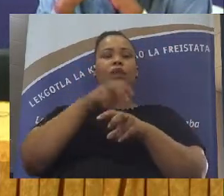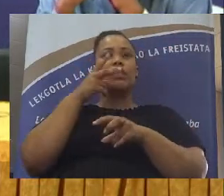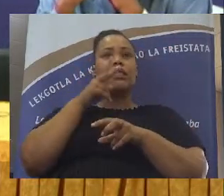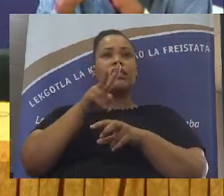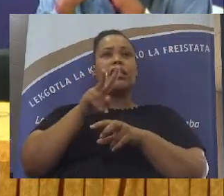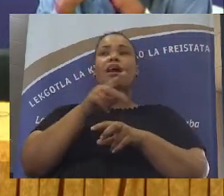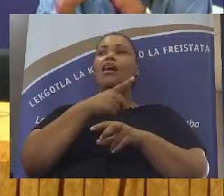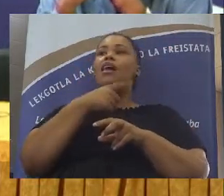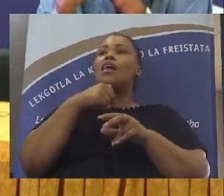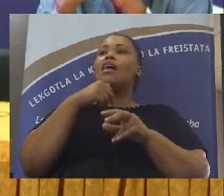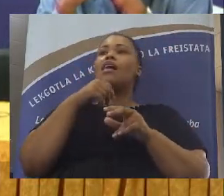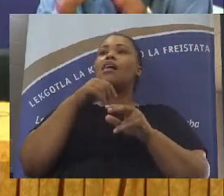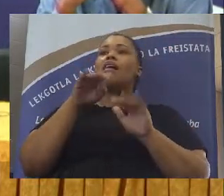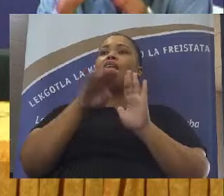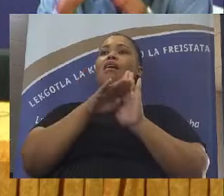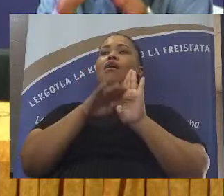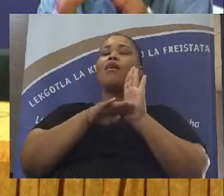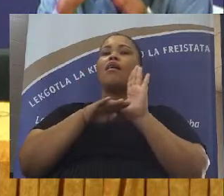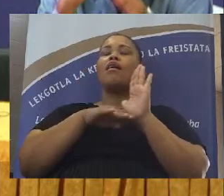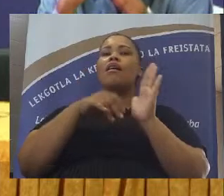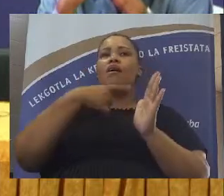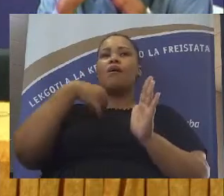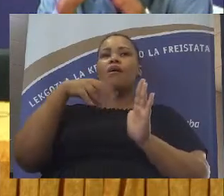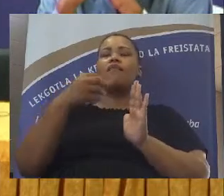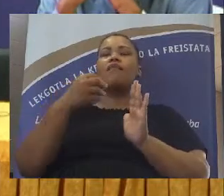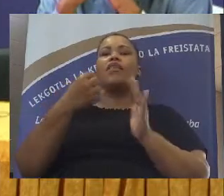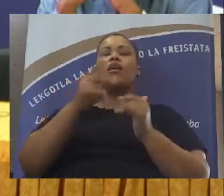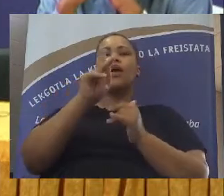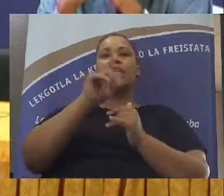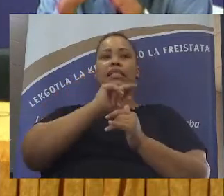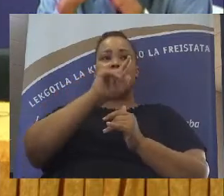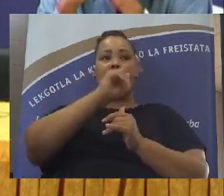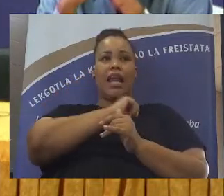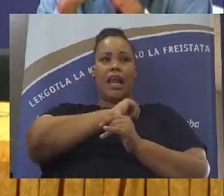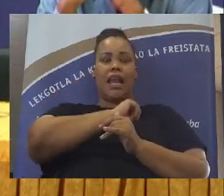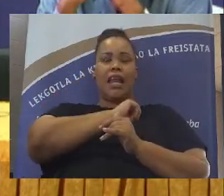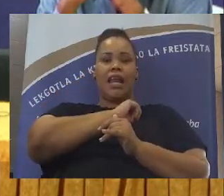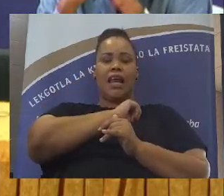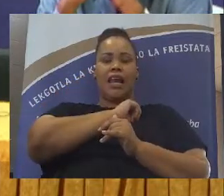have programs that we're rolling out. It's currently in KZN,